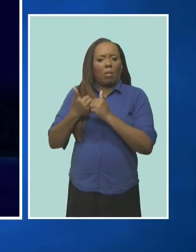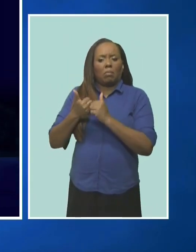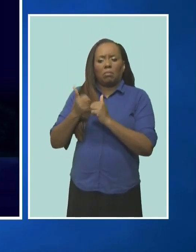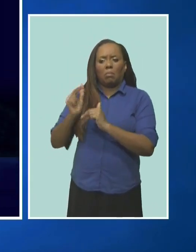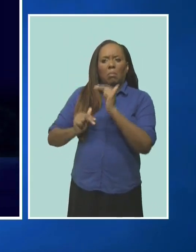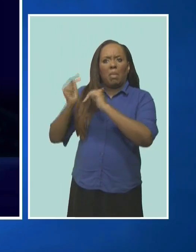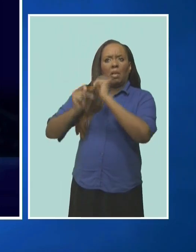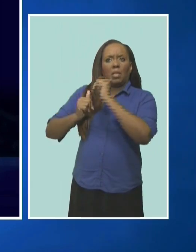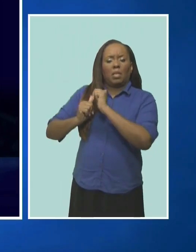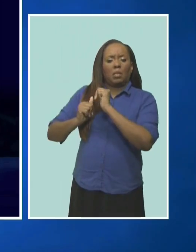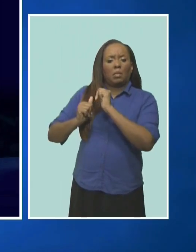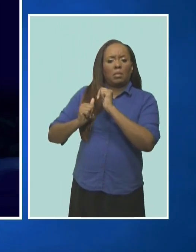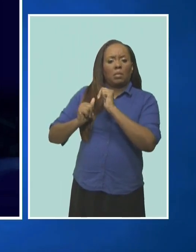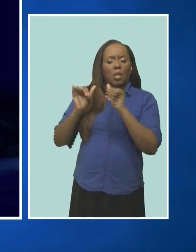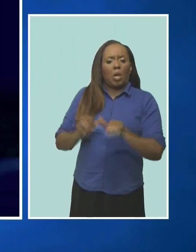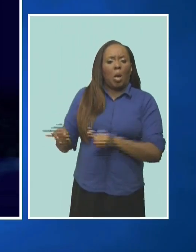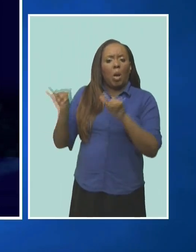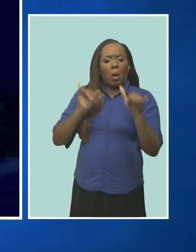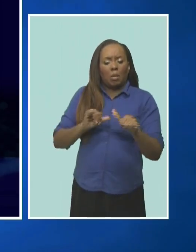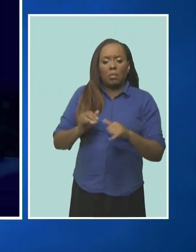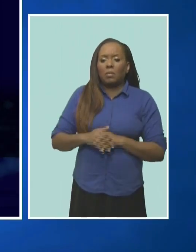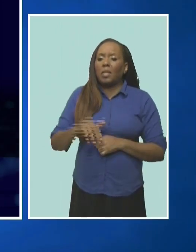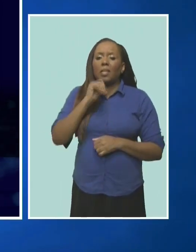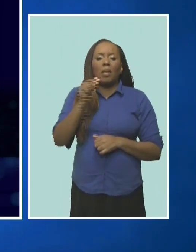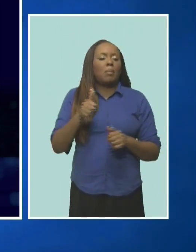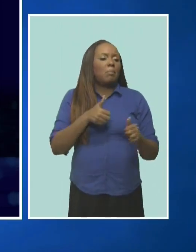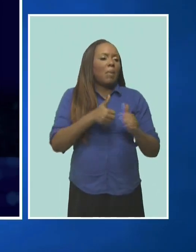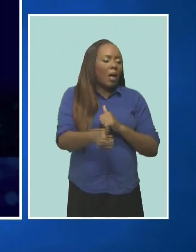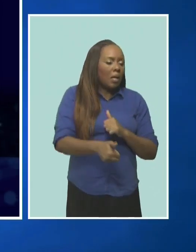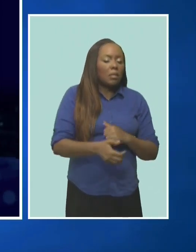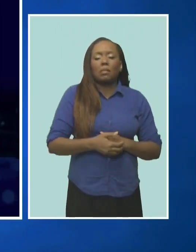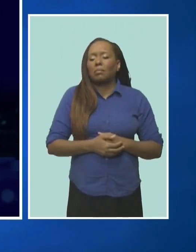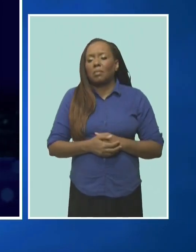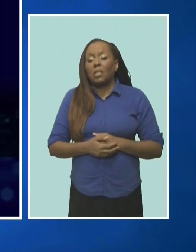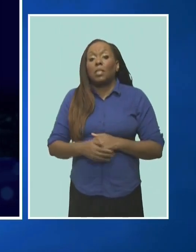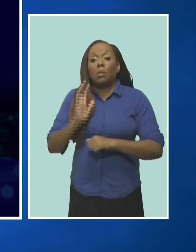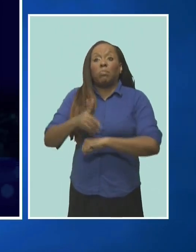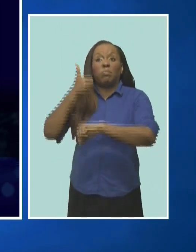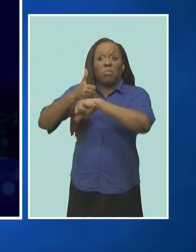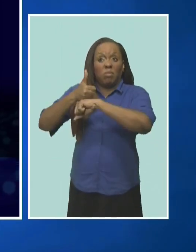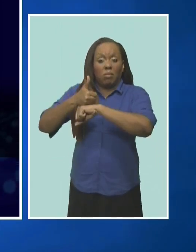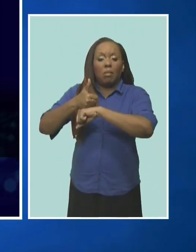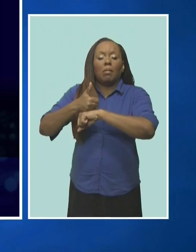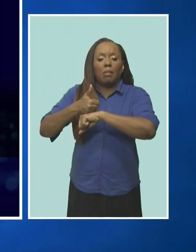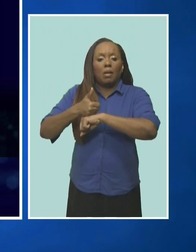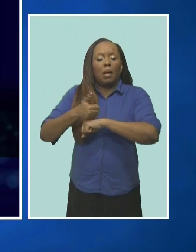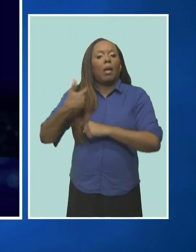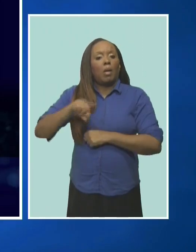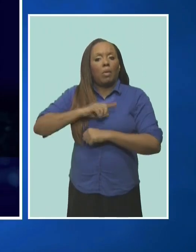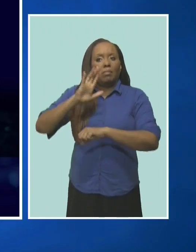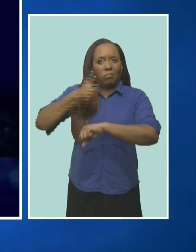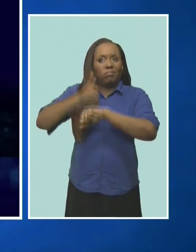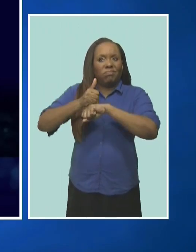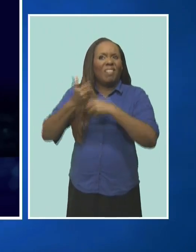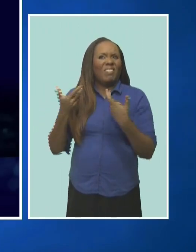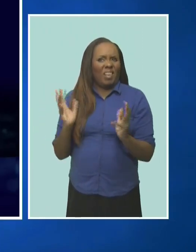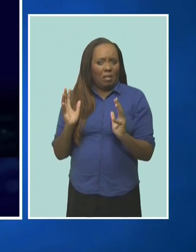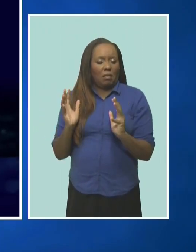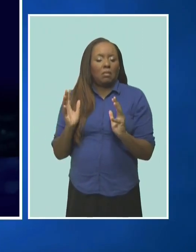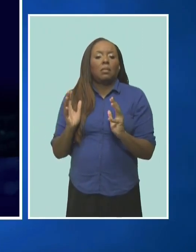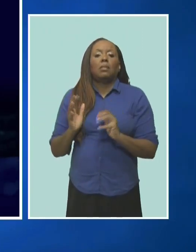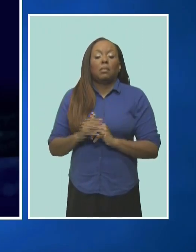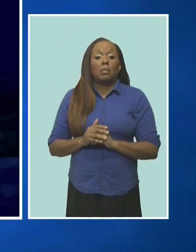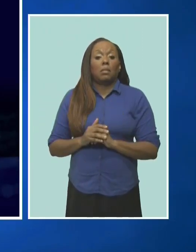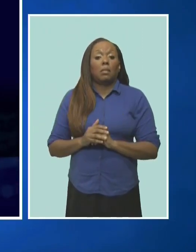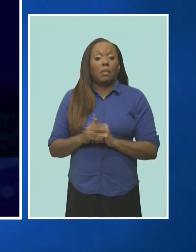world. You don't pass building standards into law. You establish building standards, and the BNSA has done that. And then you pass a